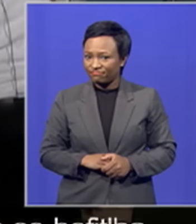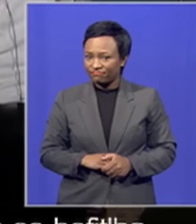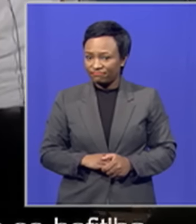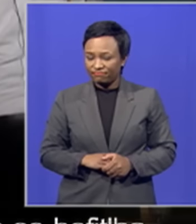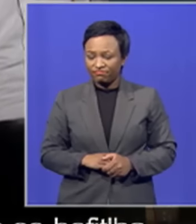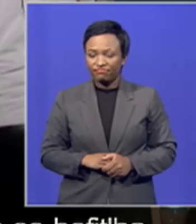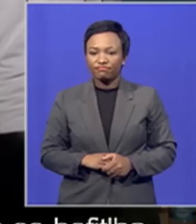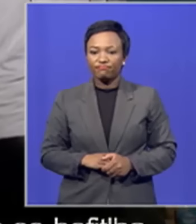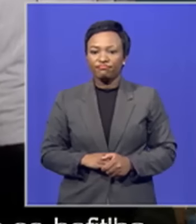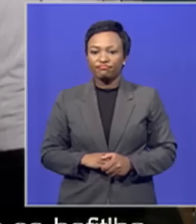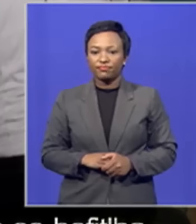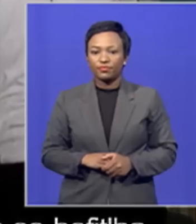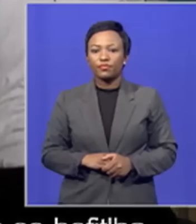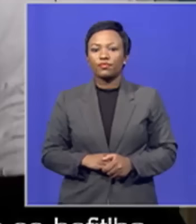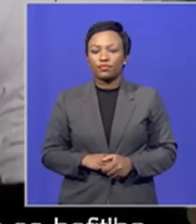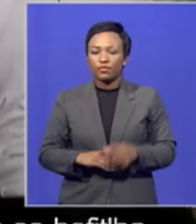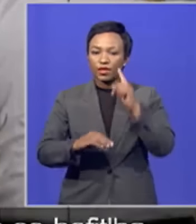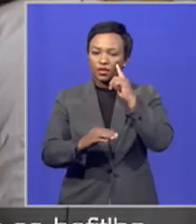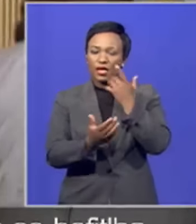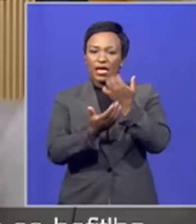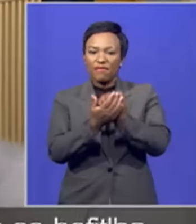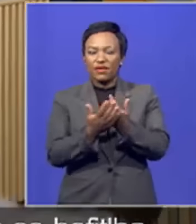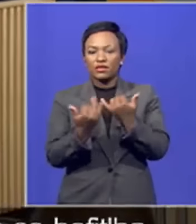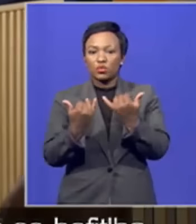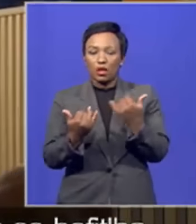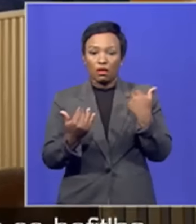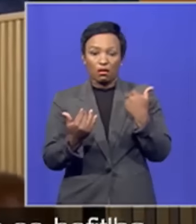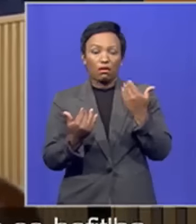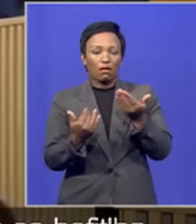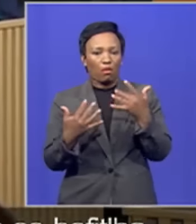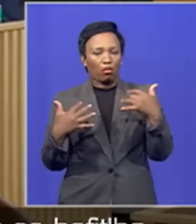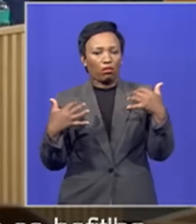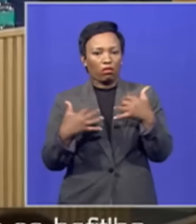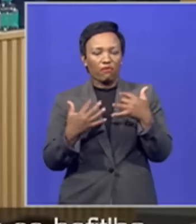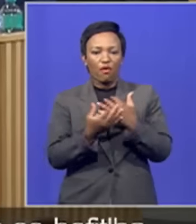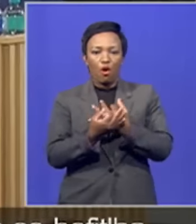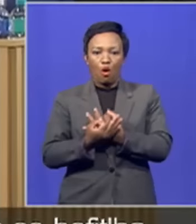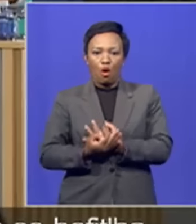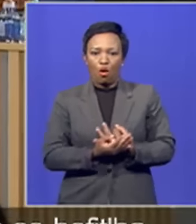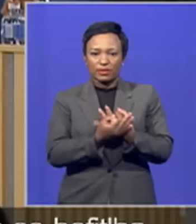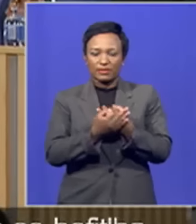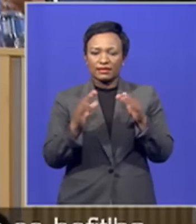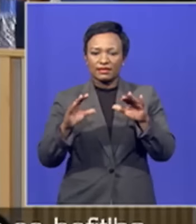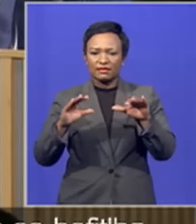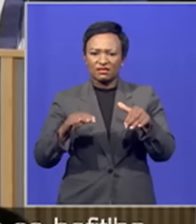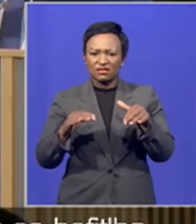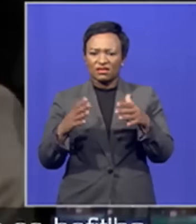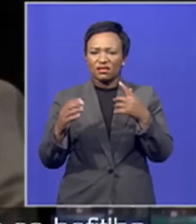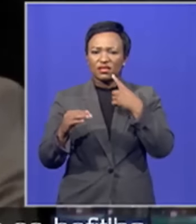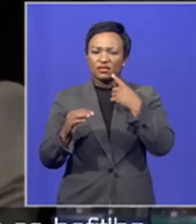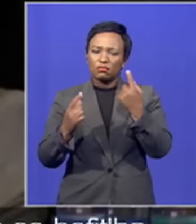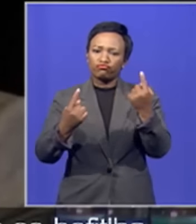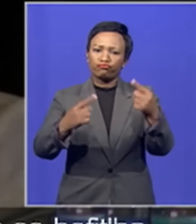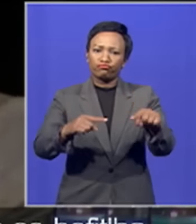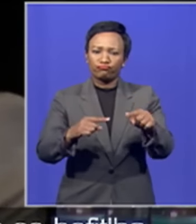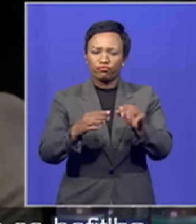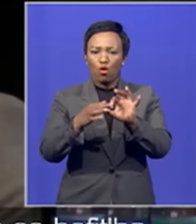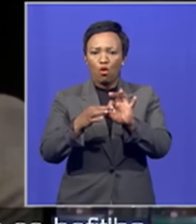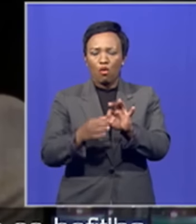Go tlhotse go tlhageletse bopaki jo bo sa momaganang gape mo letlhakoreng la di-Hawks fa ba ne ba re ba fitlhile kwa katiso KT